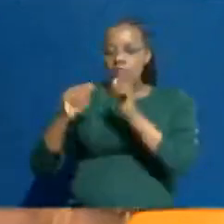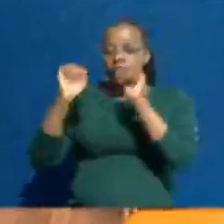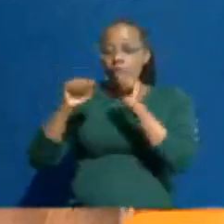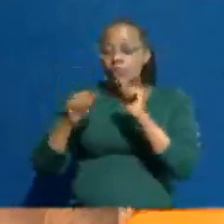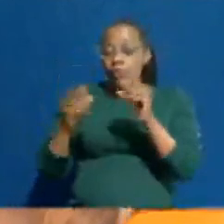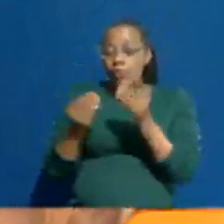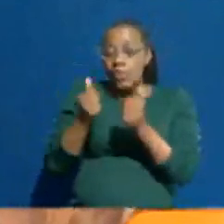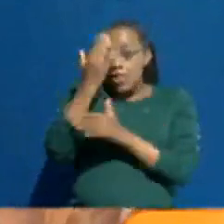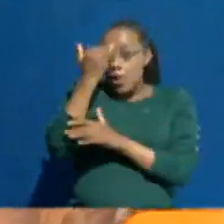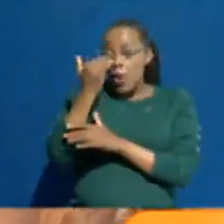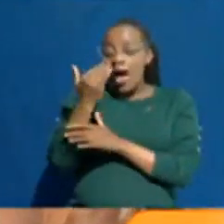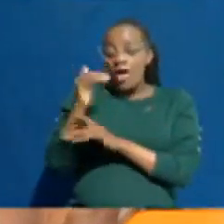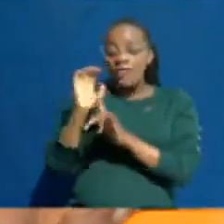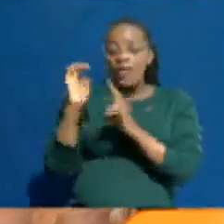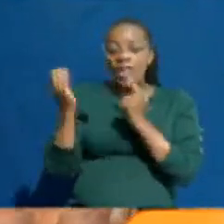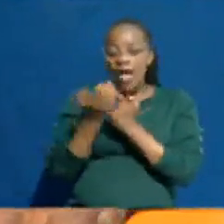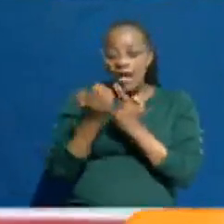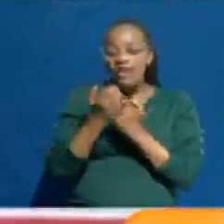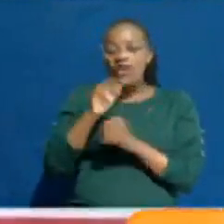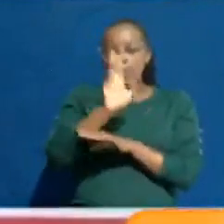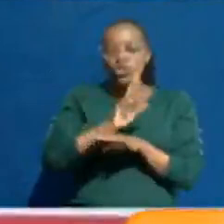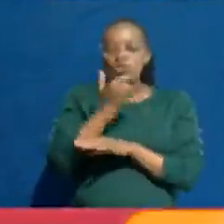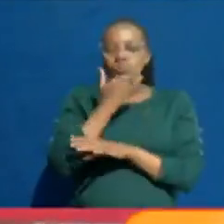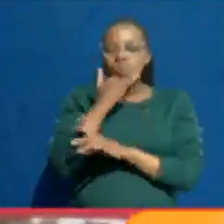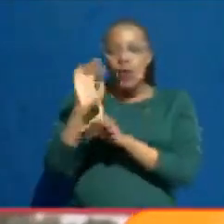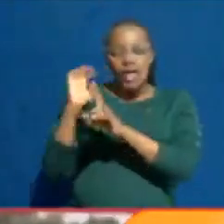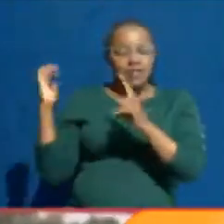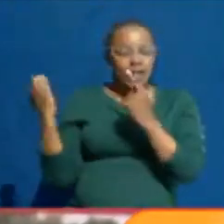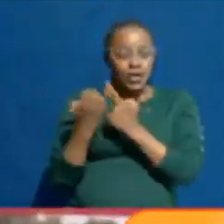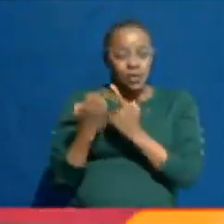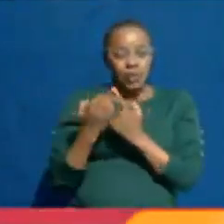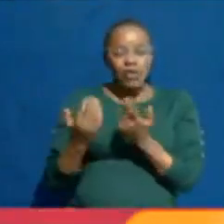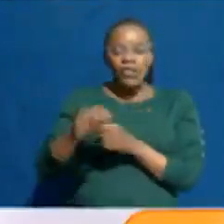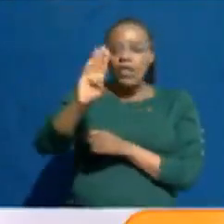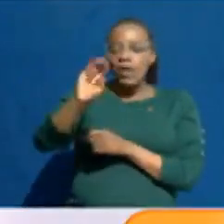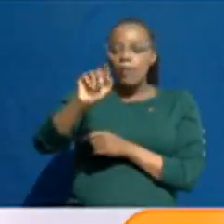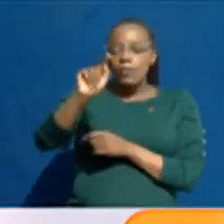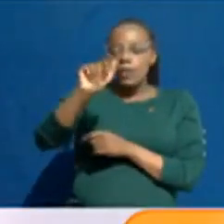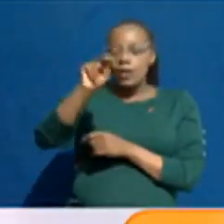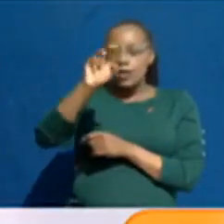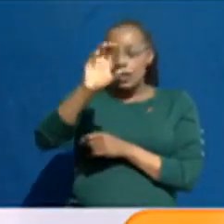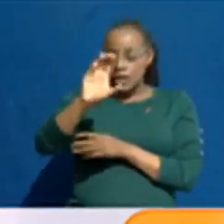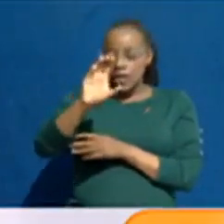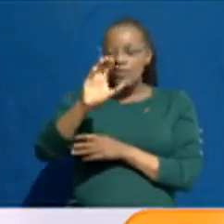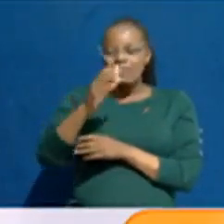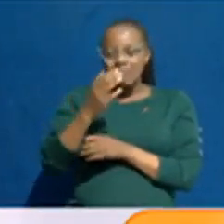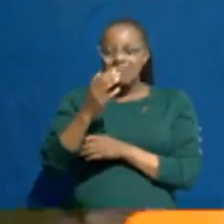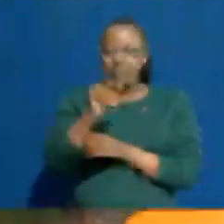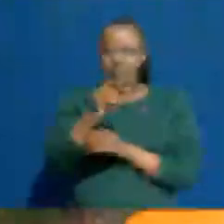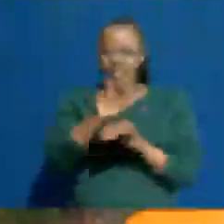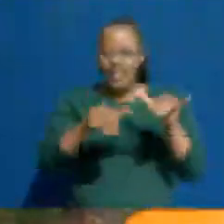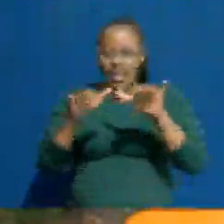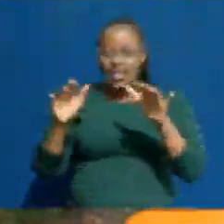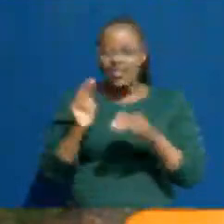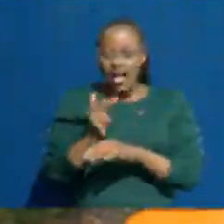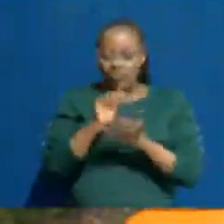na utumizi mbaya wa binadamu. Mostly our botanical garden, which is very important for Maasai Mara University, where we are